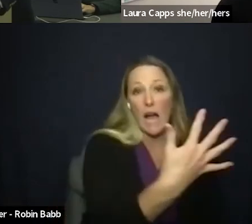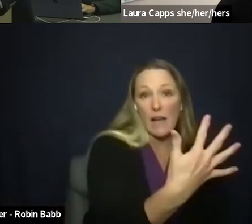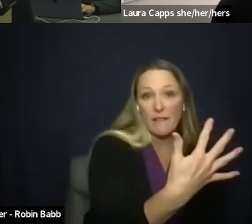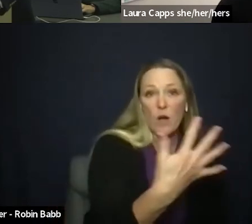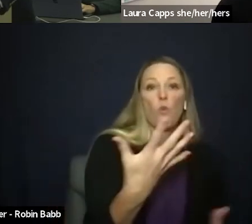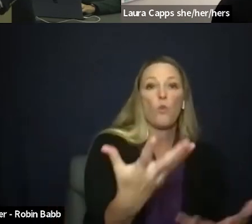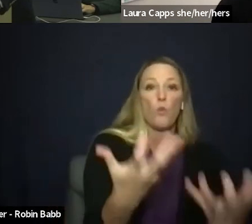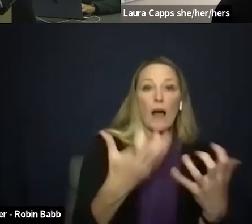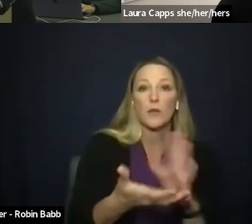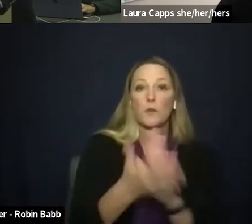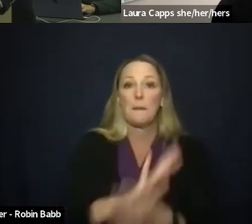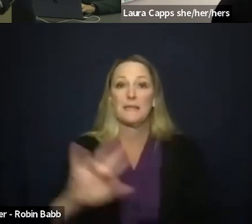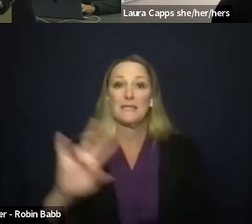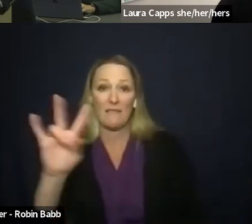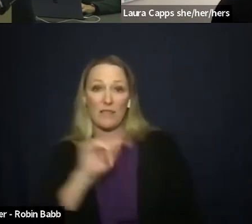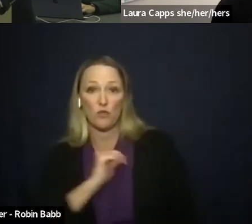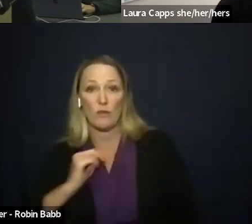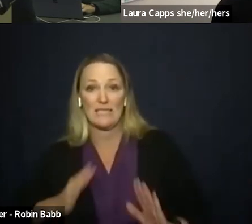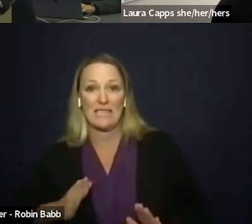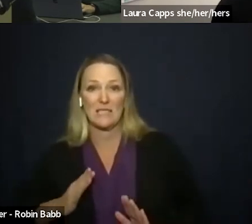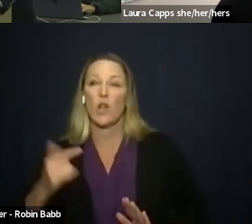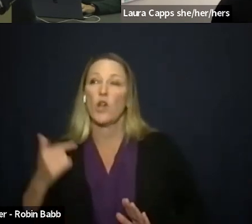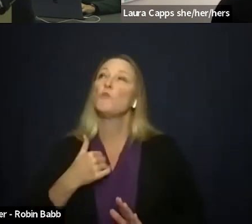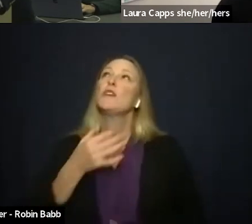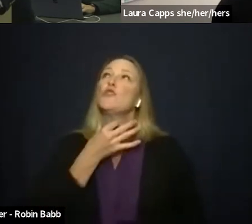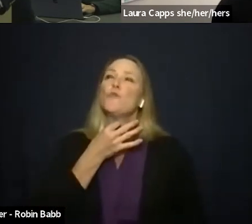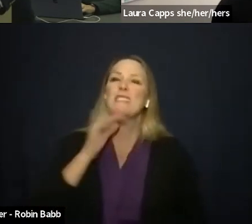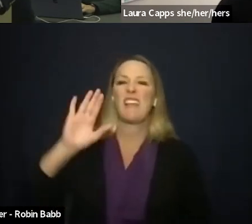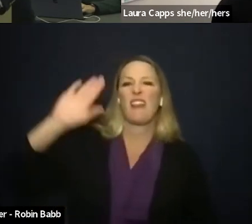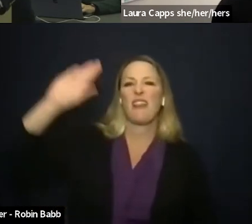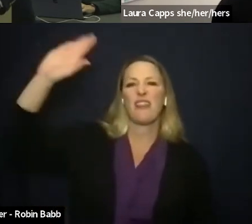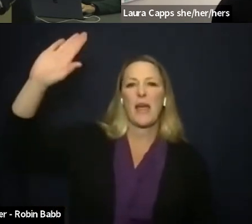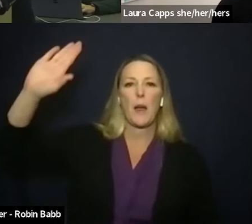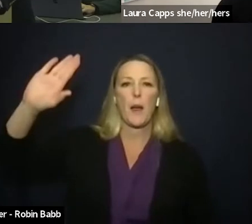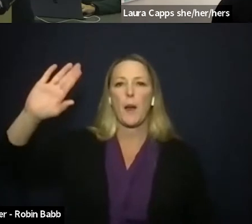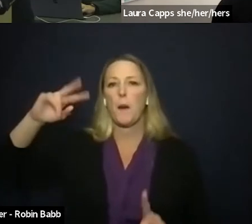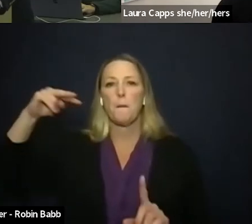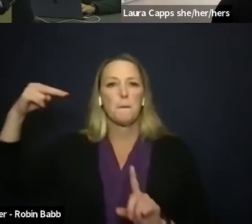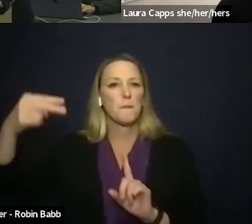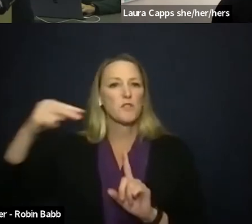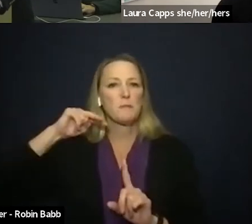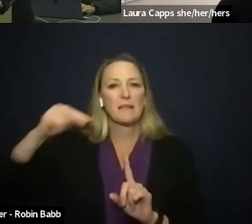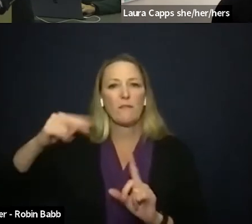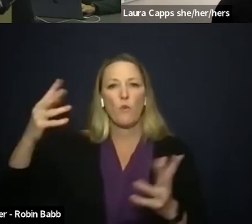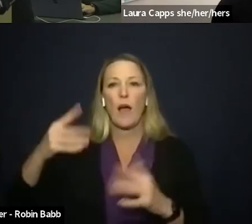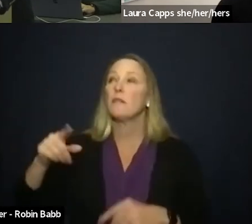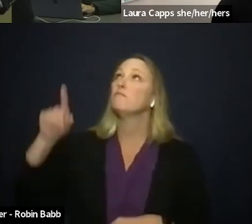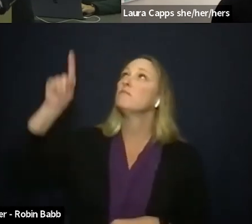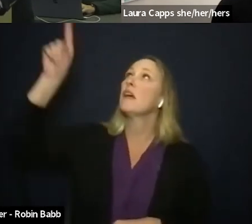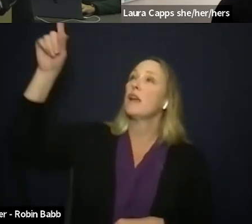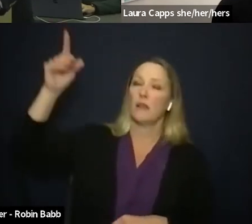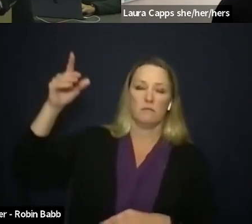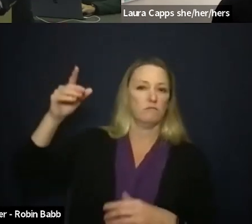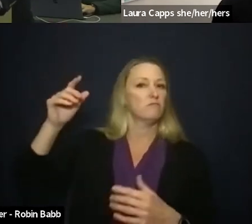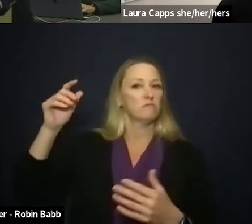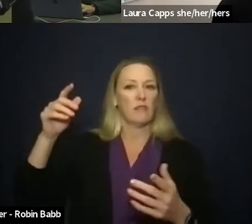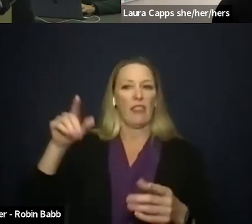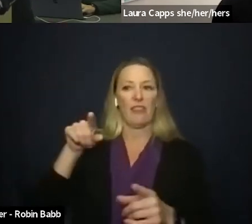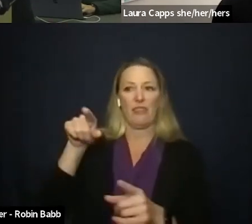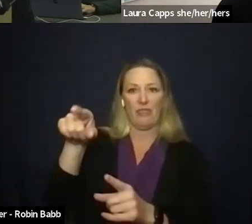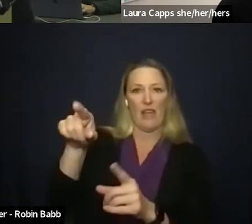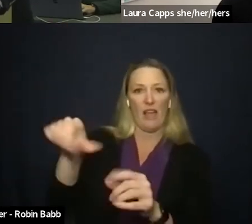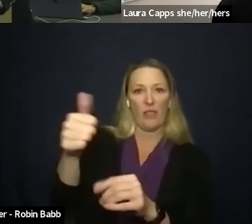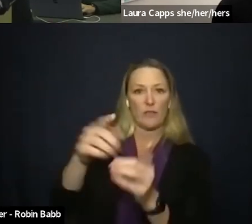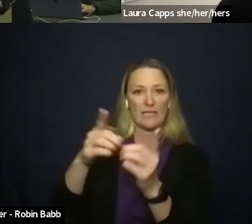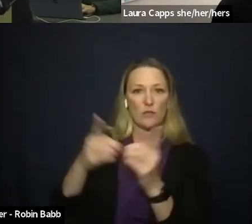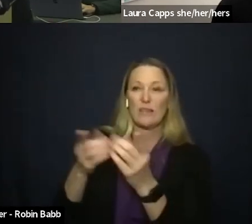staff and the state board they granted the waiver and we also dealt with the time requirements